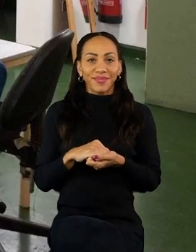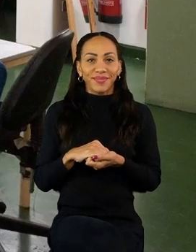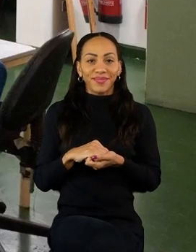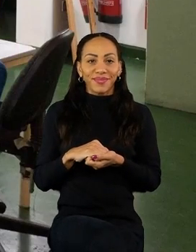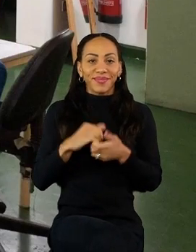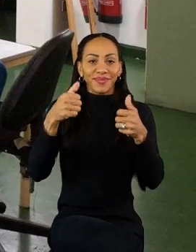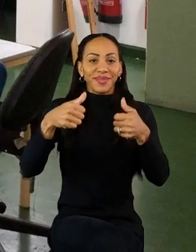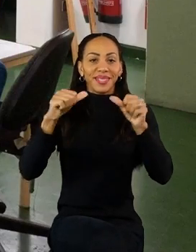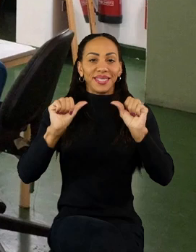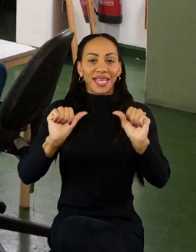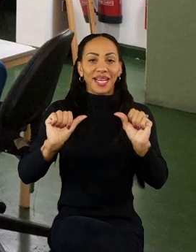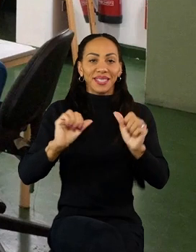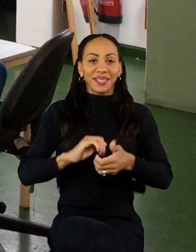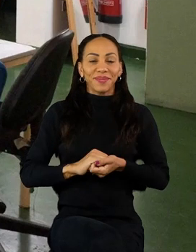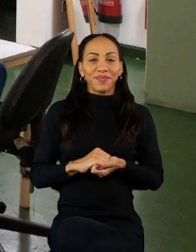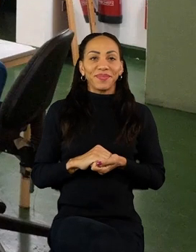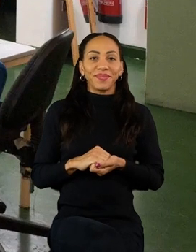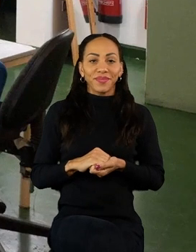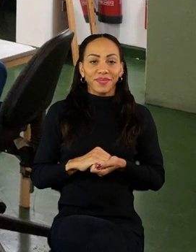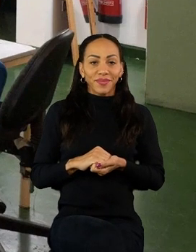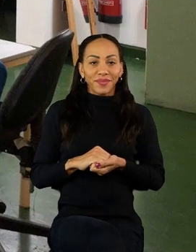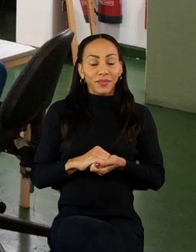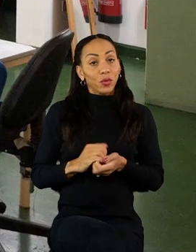Okay, so what I've got next is